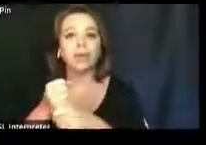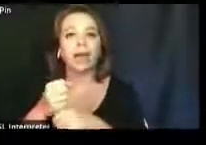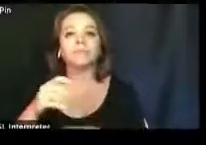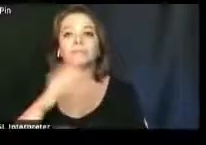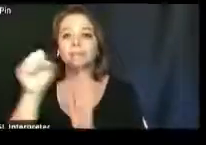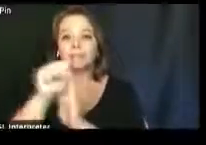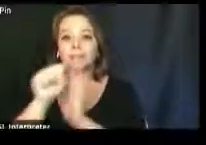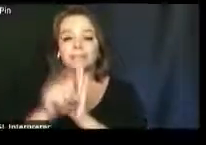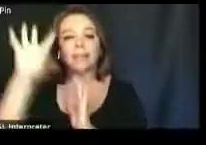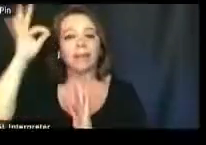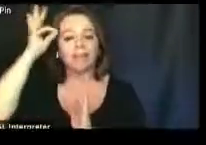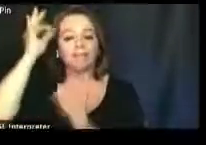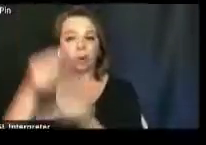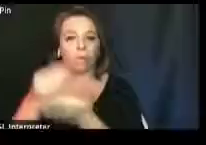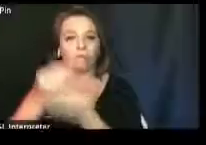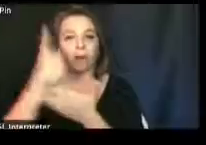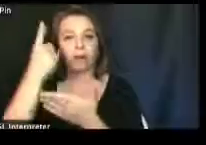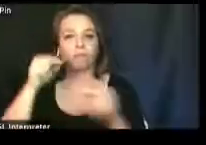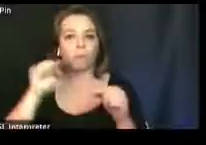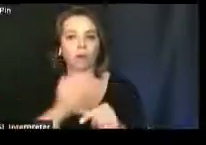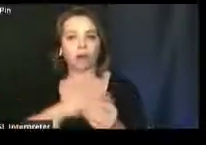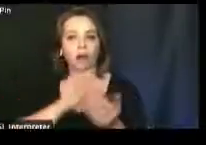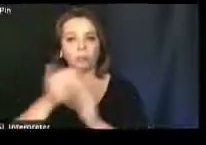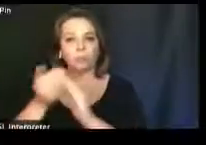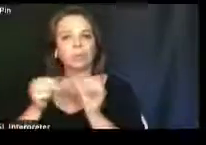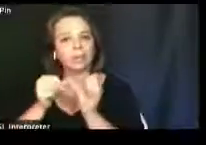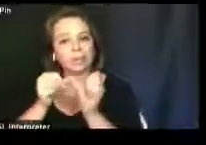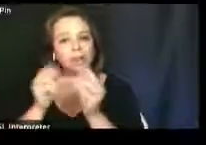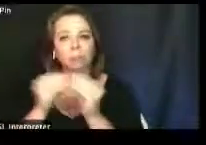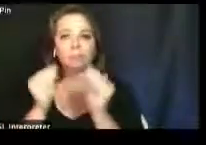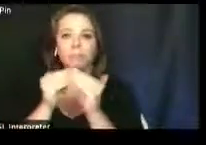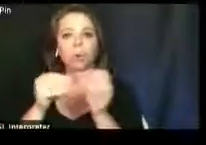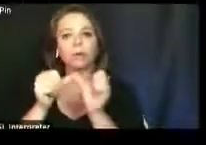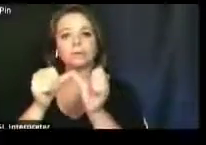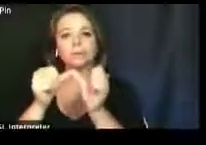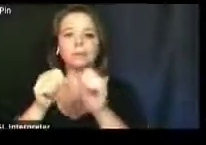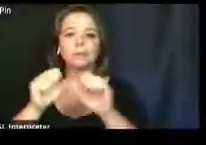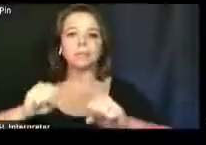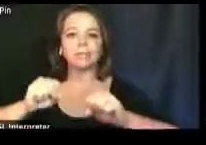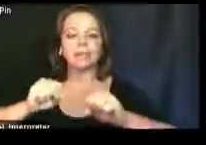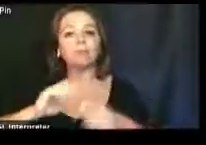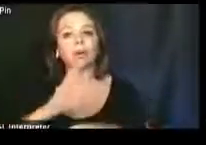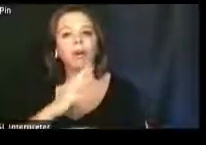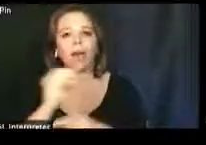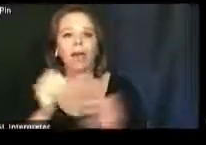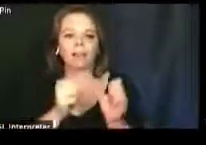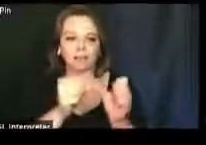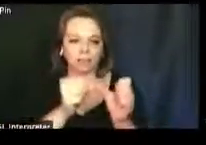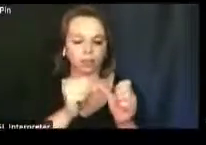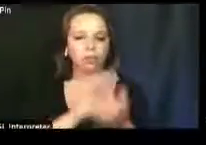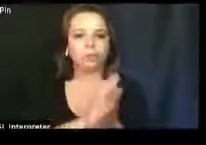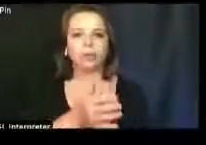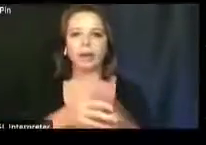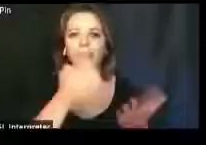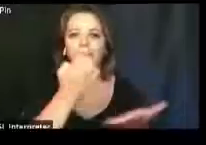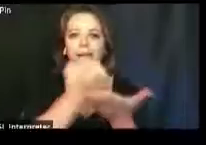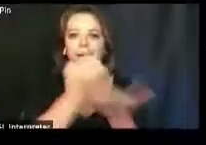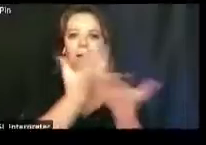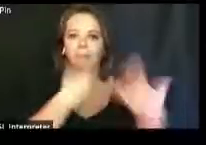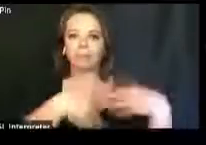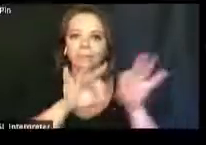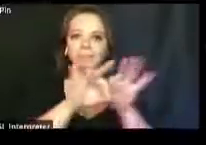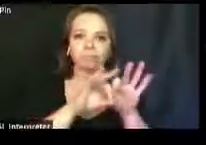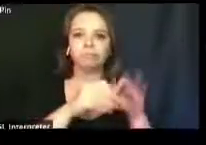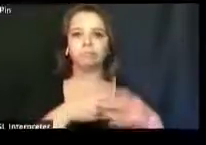more sustainable while being such an important economic engine. Now more than ever, as the impacts of the